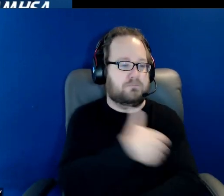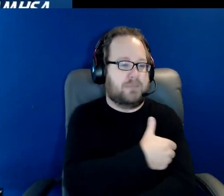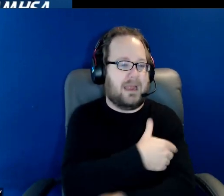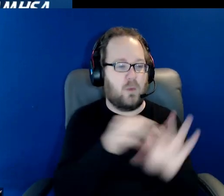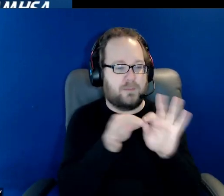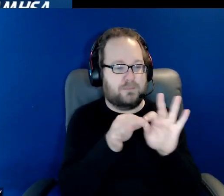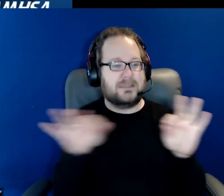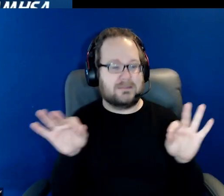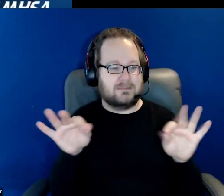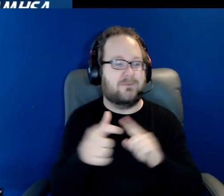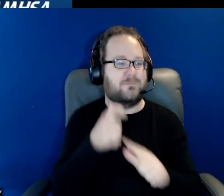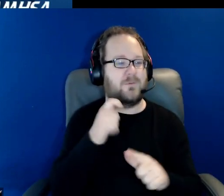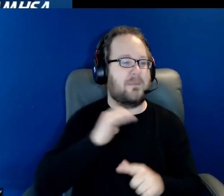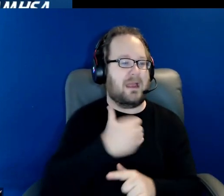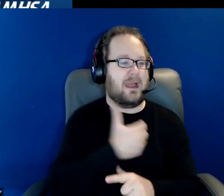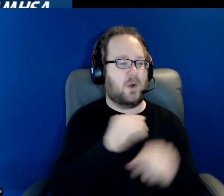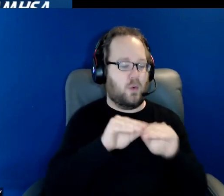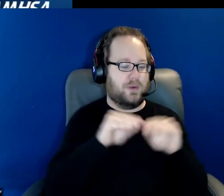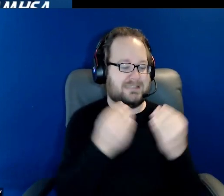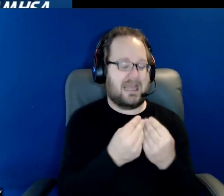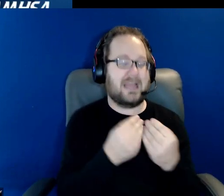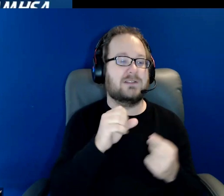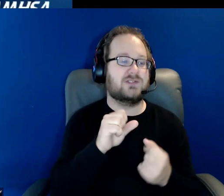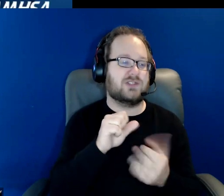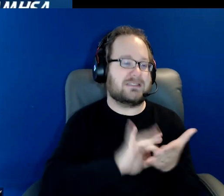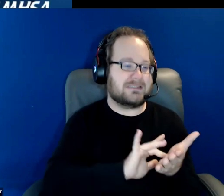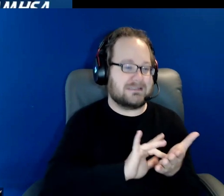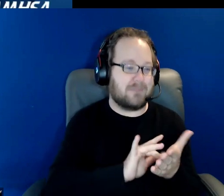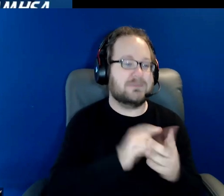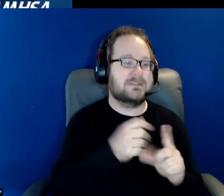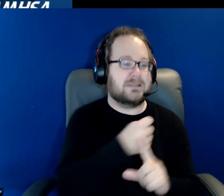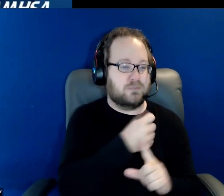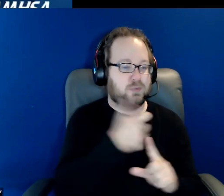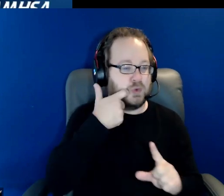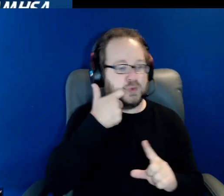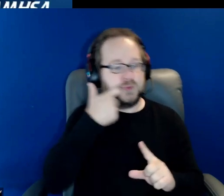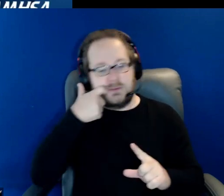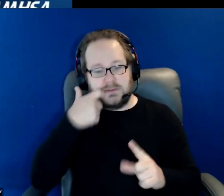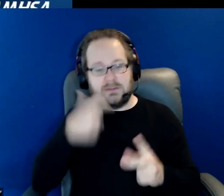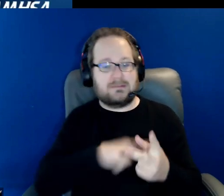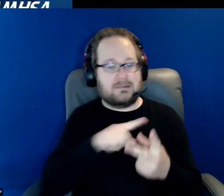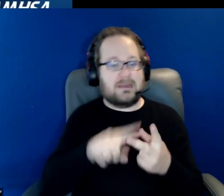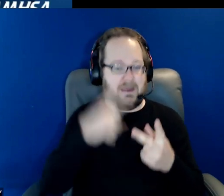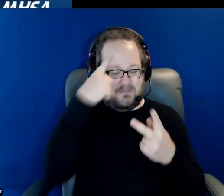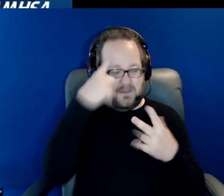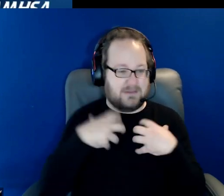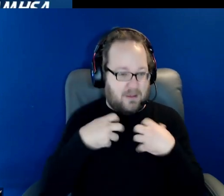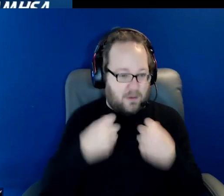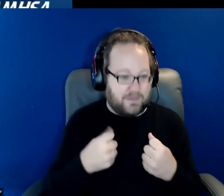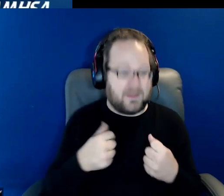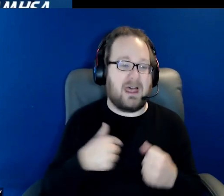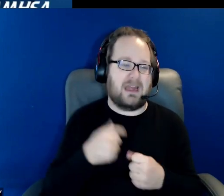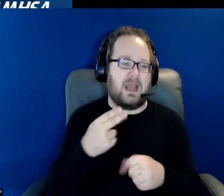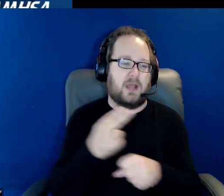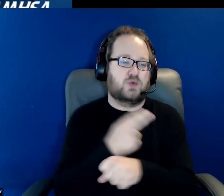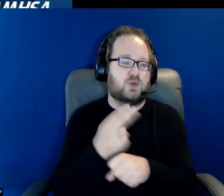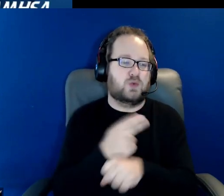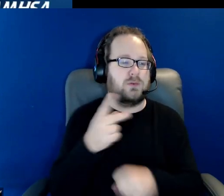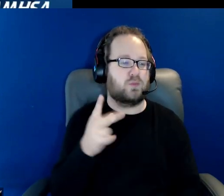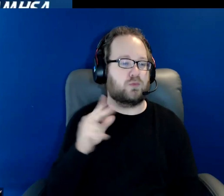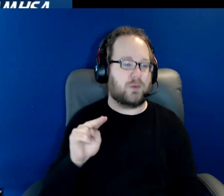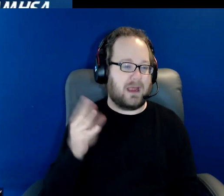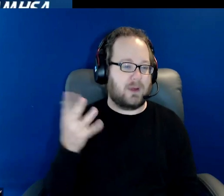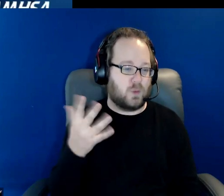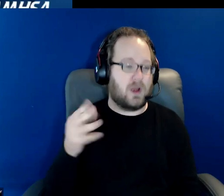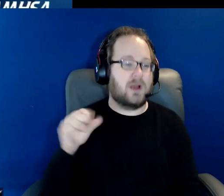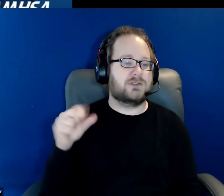from my organization, the Substance Abuse and Mental Health Services Administration. I also use she and her pronouns. I